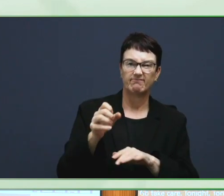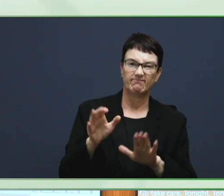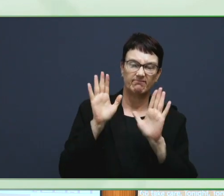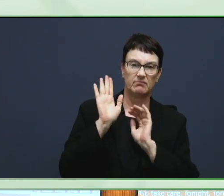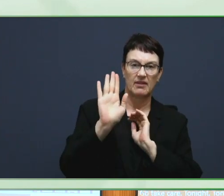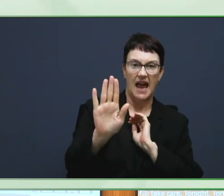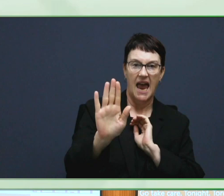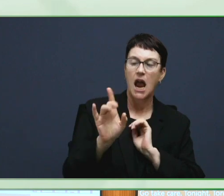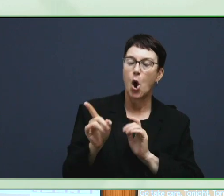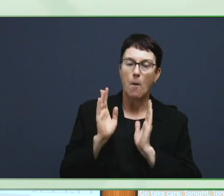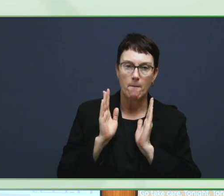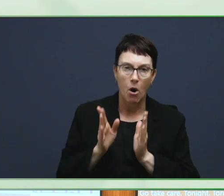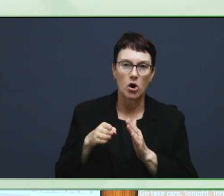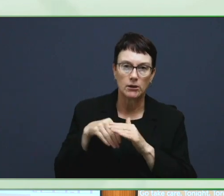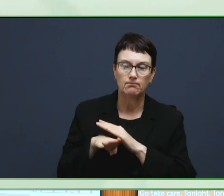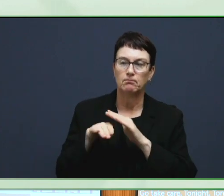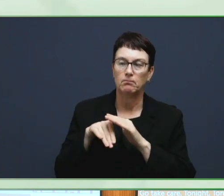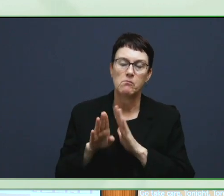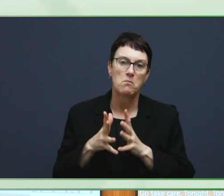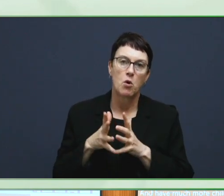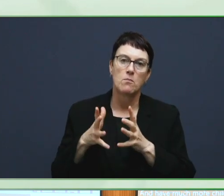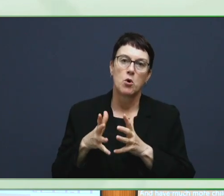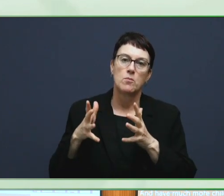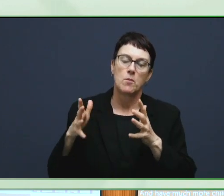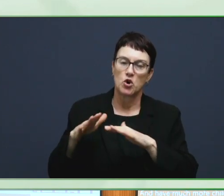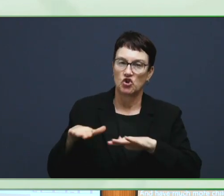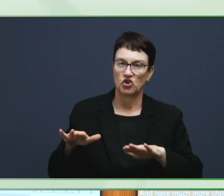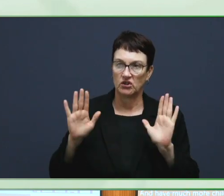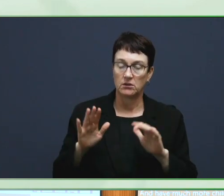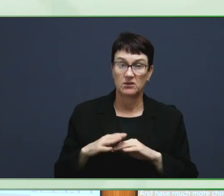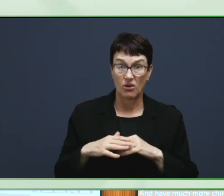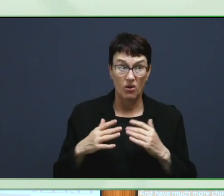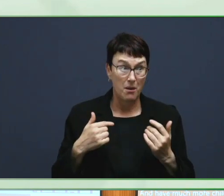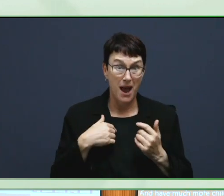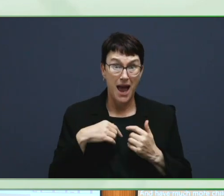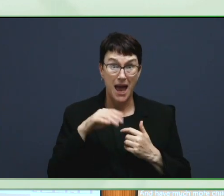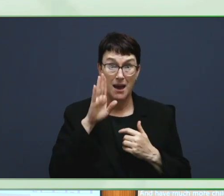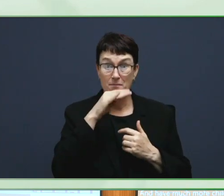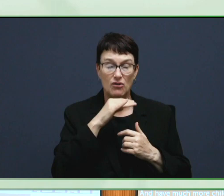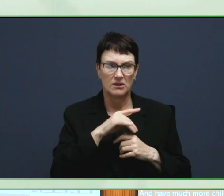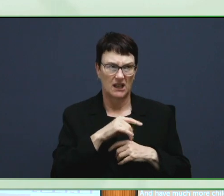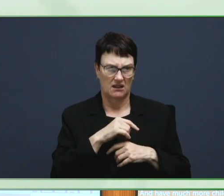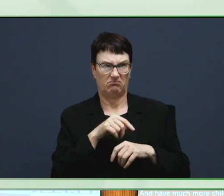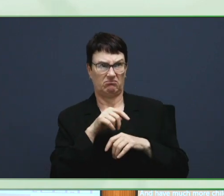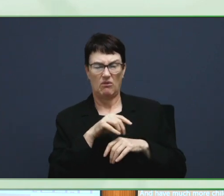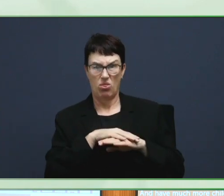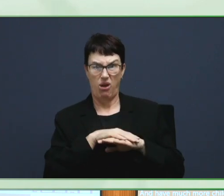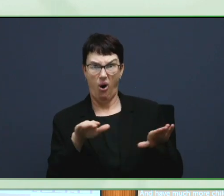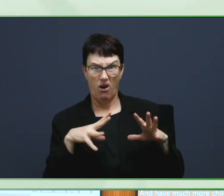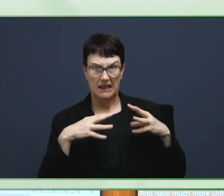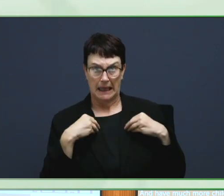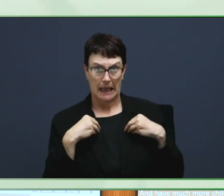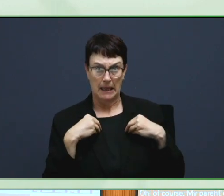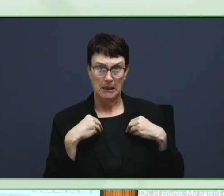children. Oh, of course, my parents didn't do that. Instead, they give